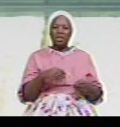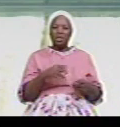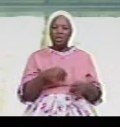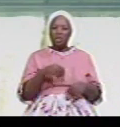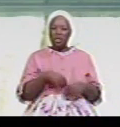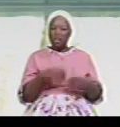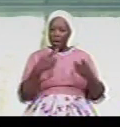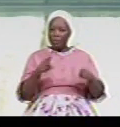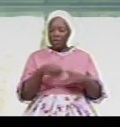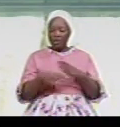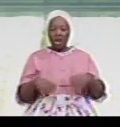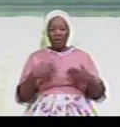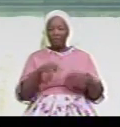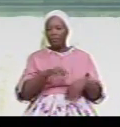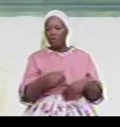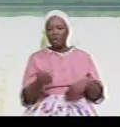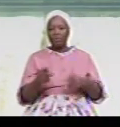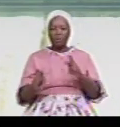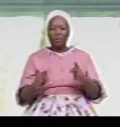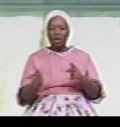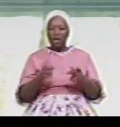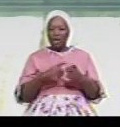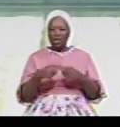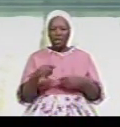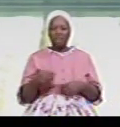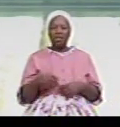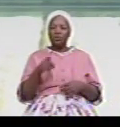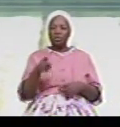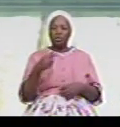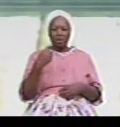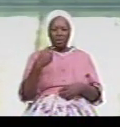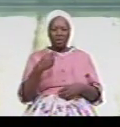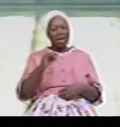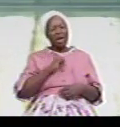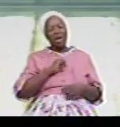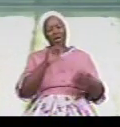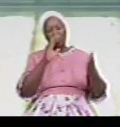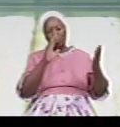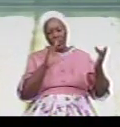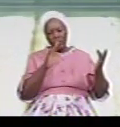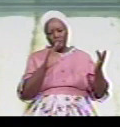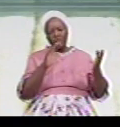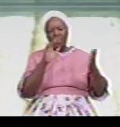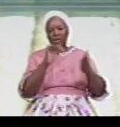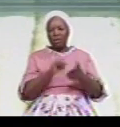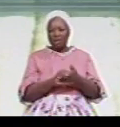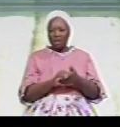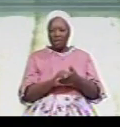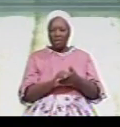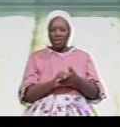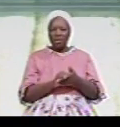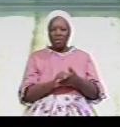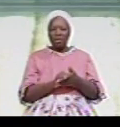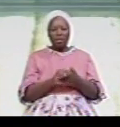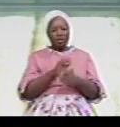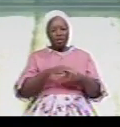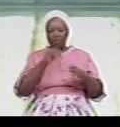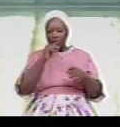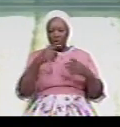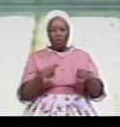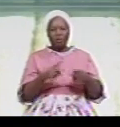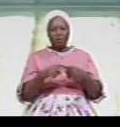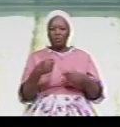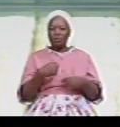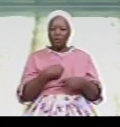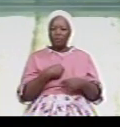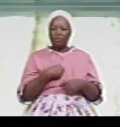of other people, and you say, I hope that doesn't happen to me,